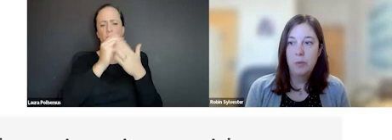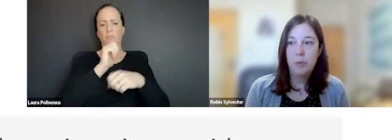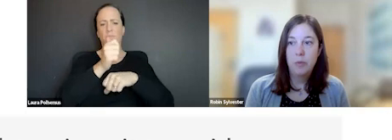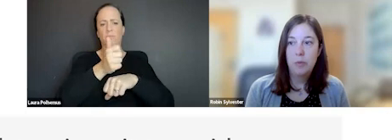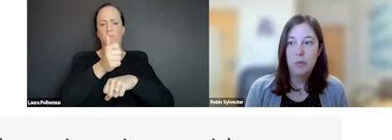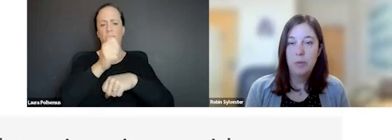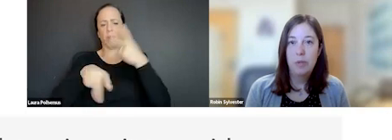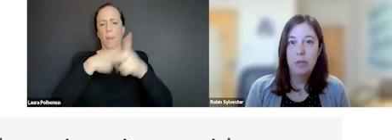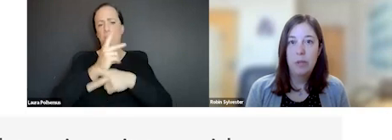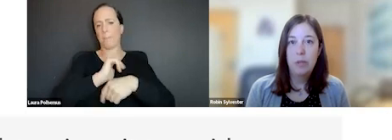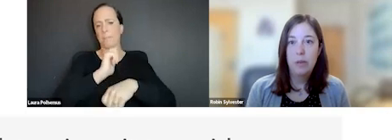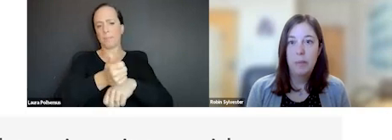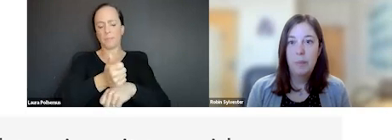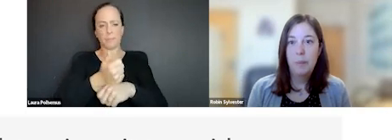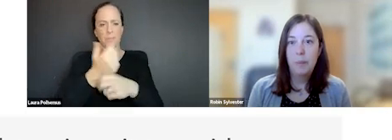to?